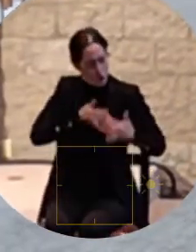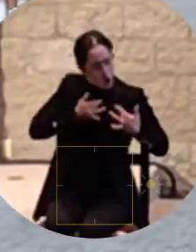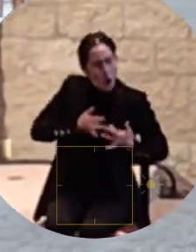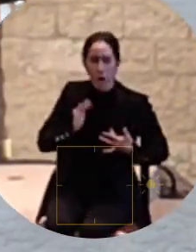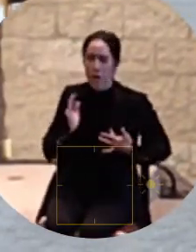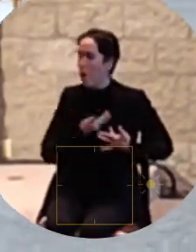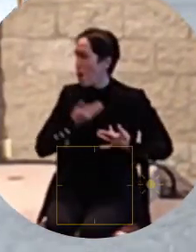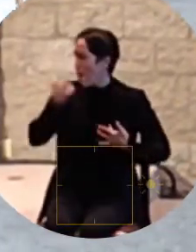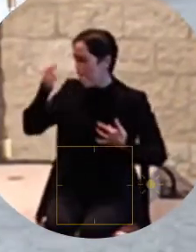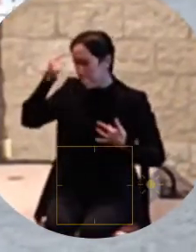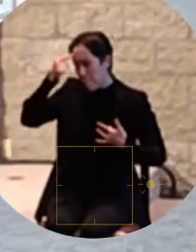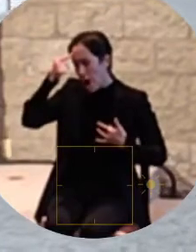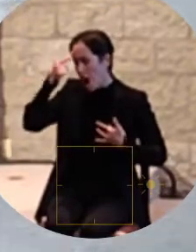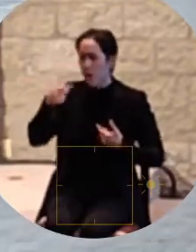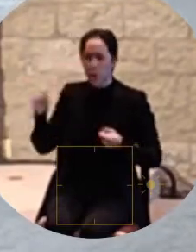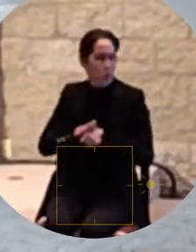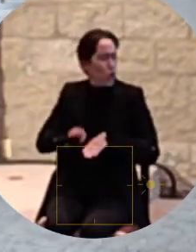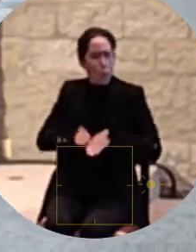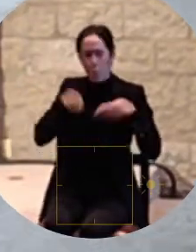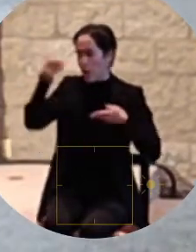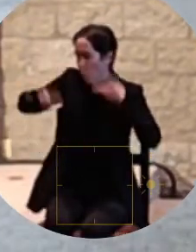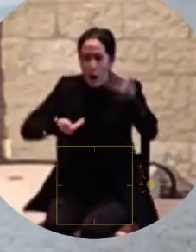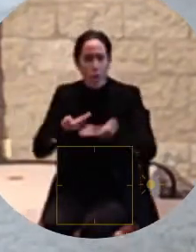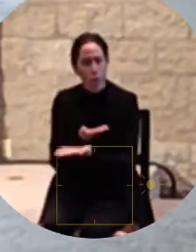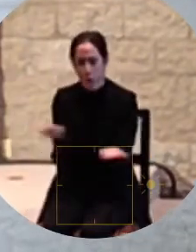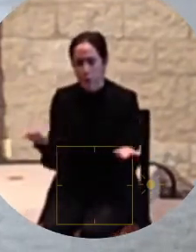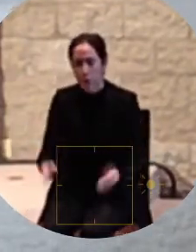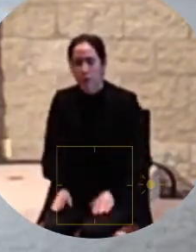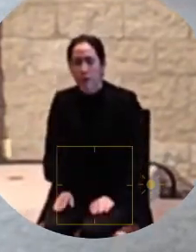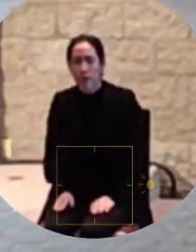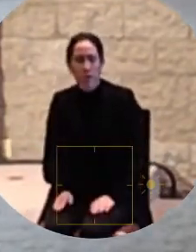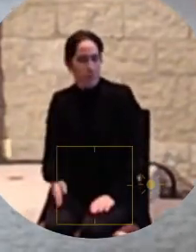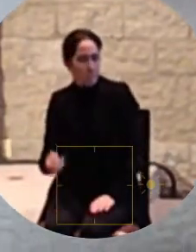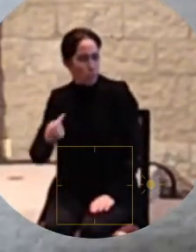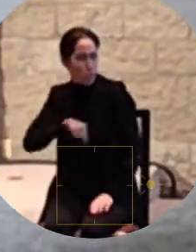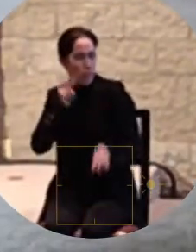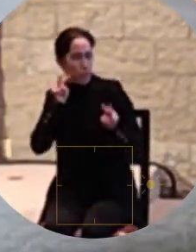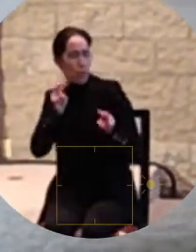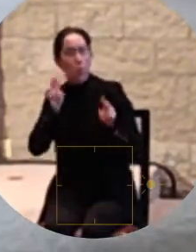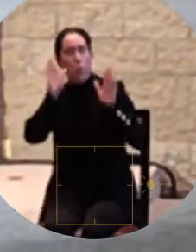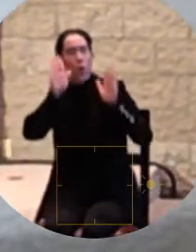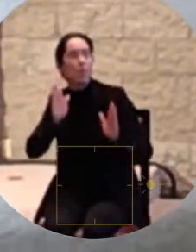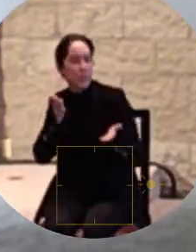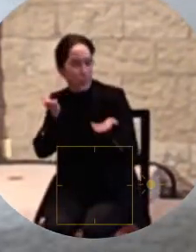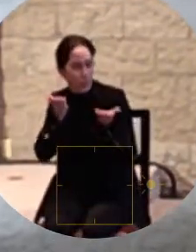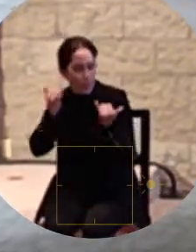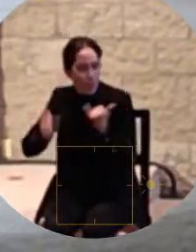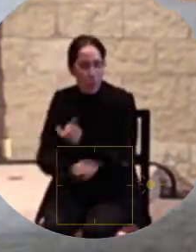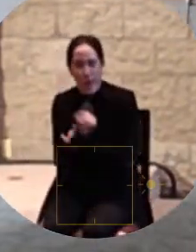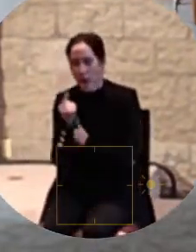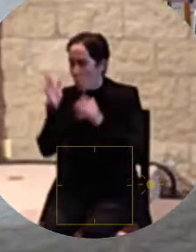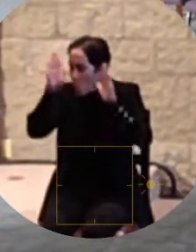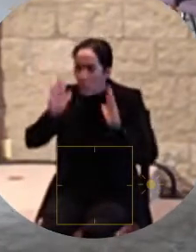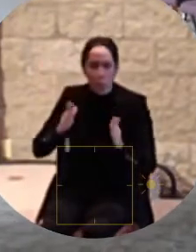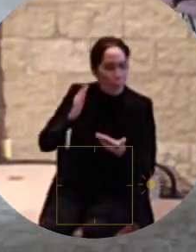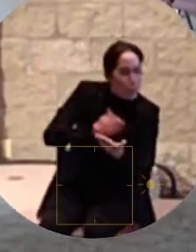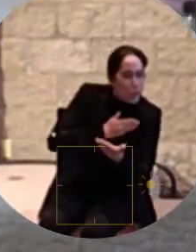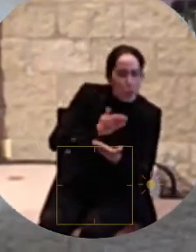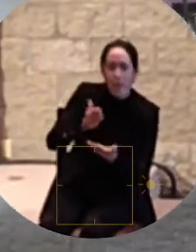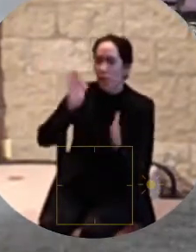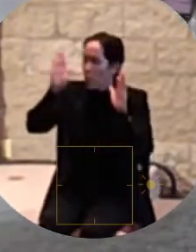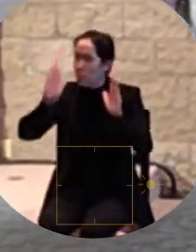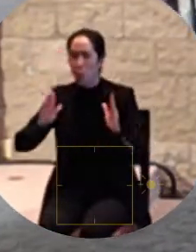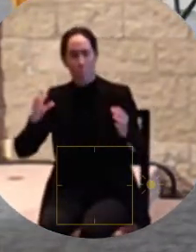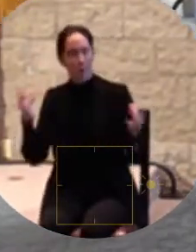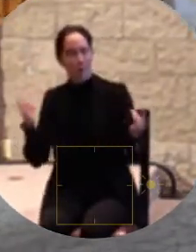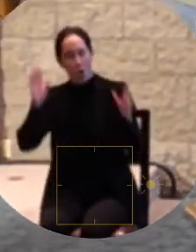outstanding service today. Always great music, always great meditation and lesson. Our goal is that when